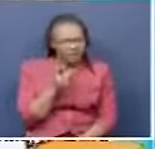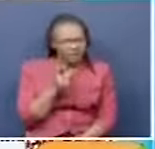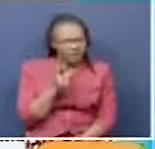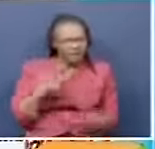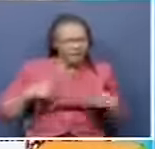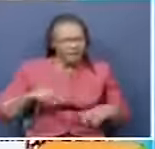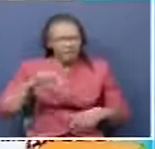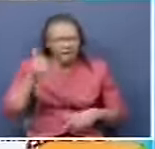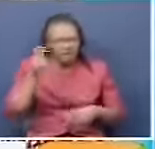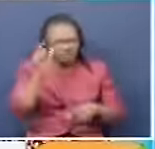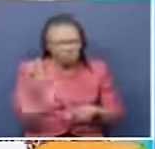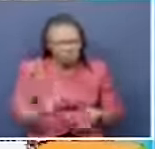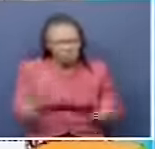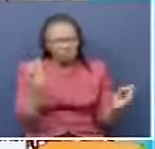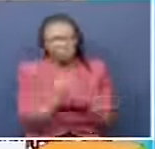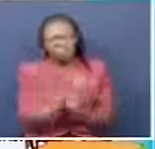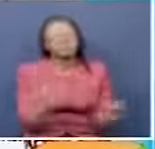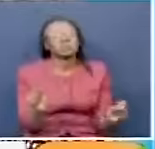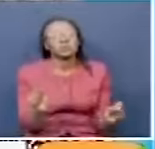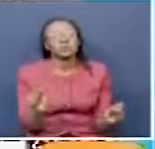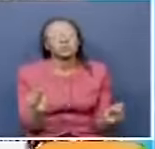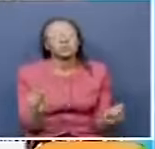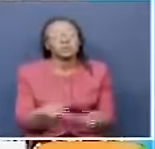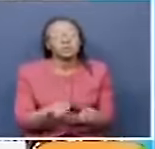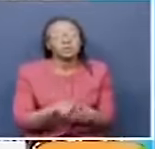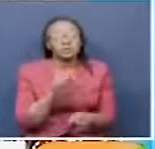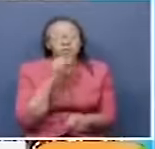allowing anybody else to run for president, and it's not just